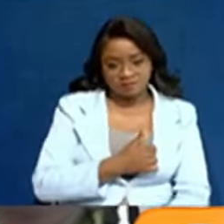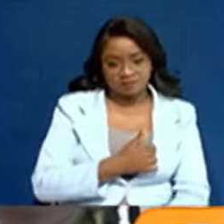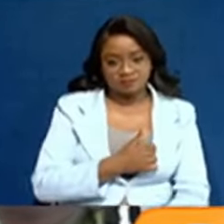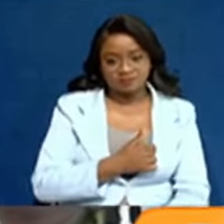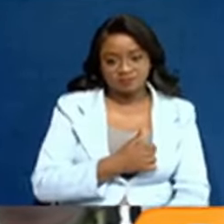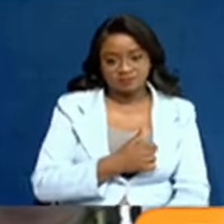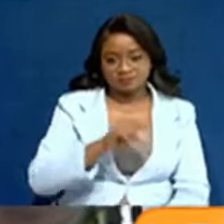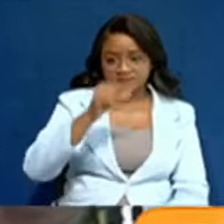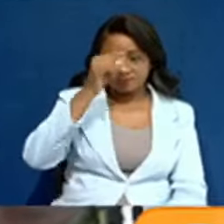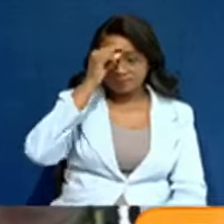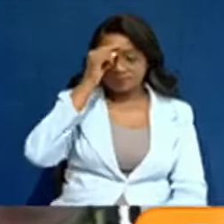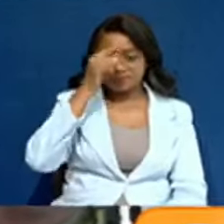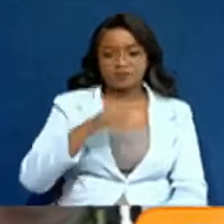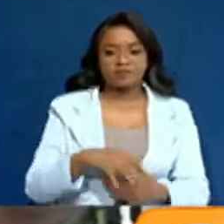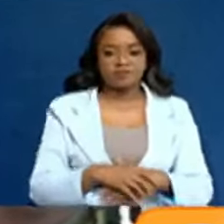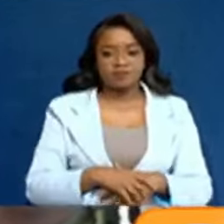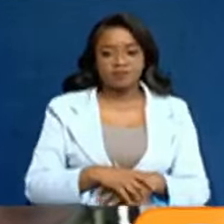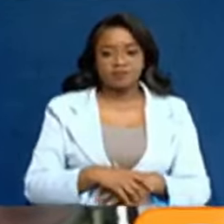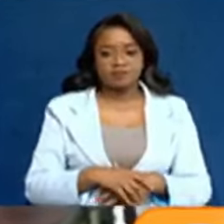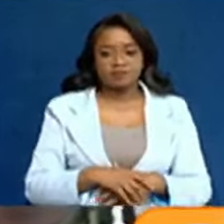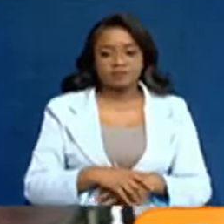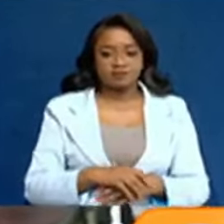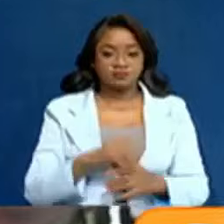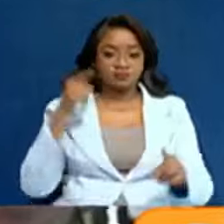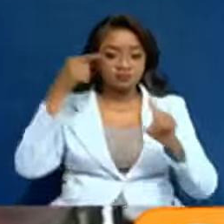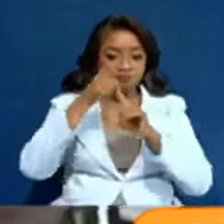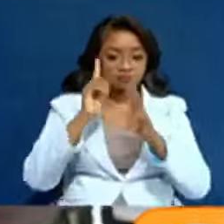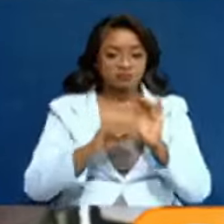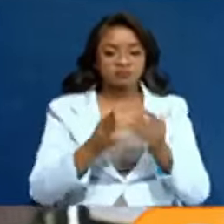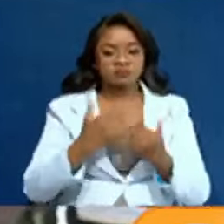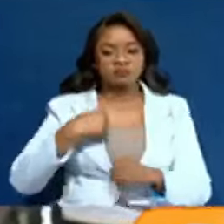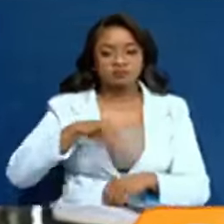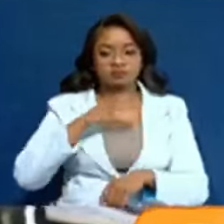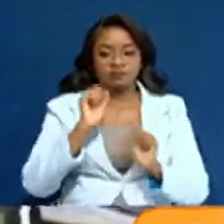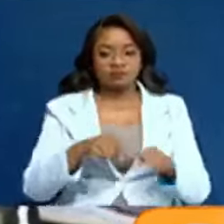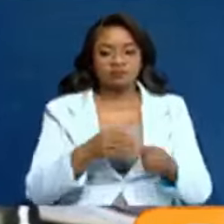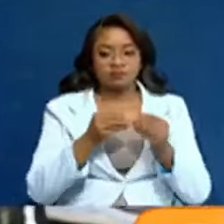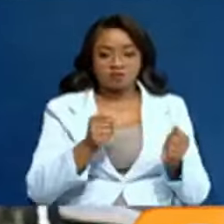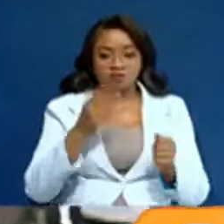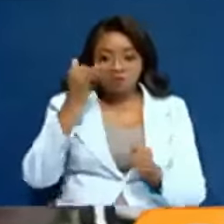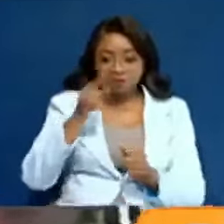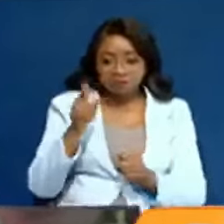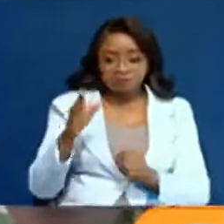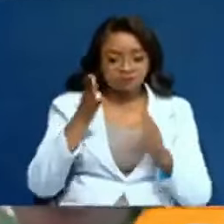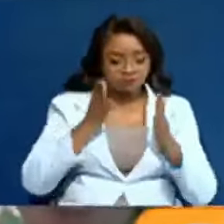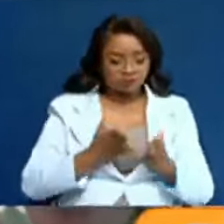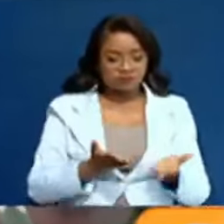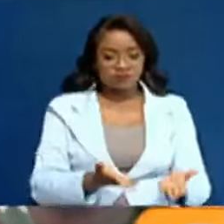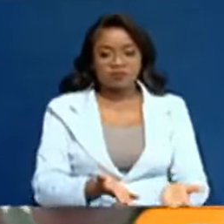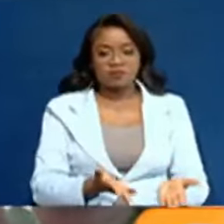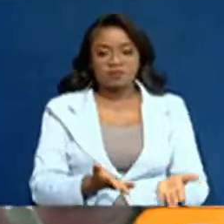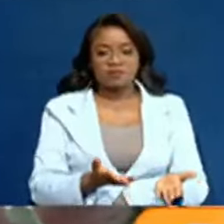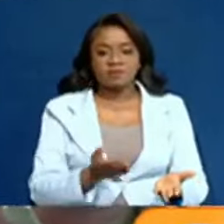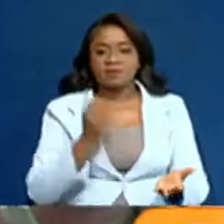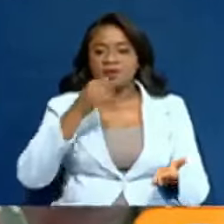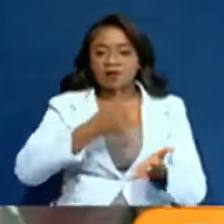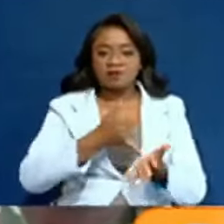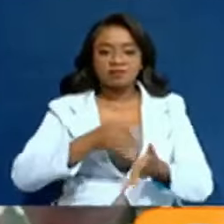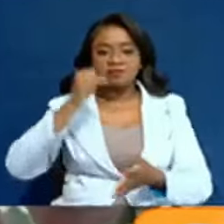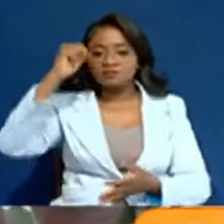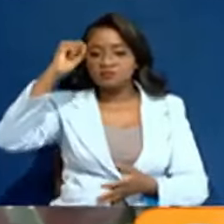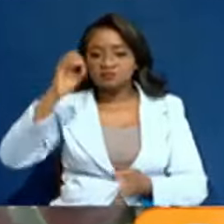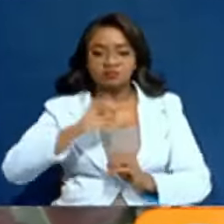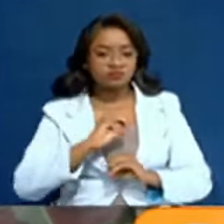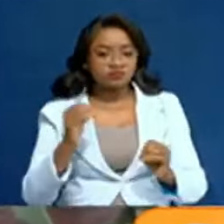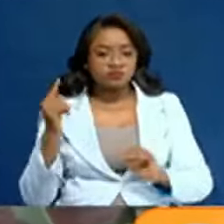serikali kwa njia moja ama nyingine, ili tupate kufanya, kwa sababu ni mtu alikuwa hapa, yeye hayuko kwa siasa,